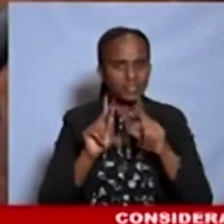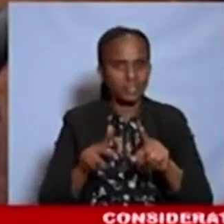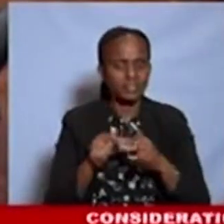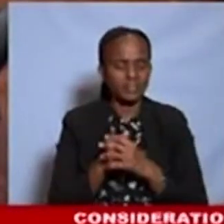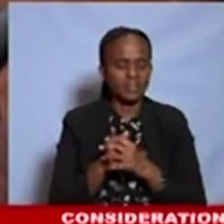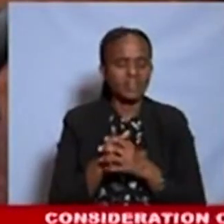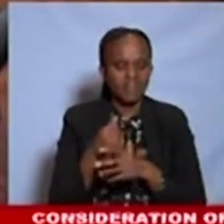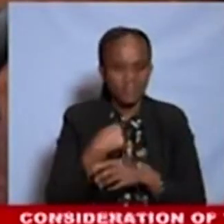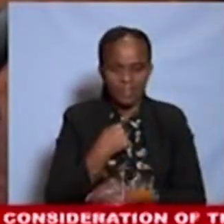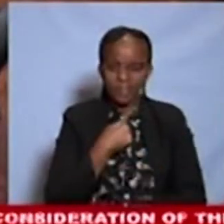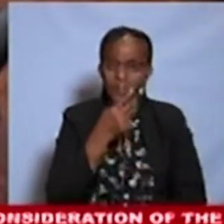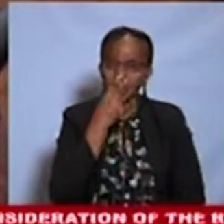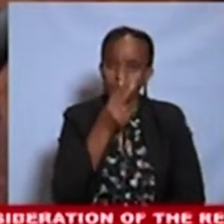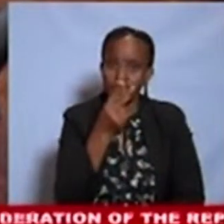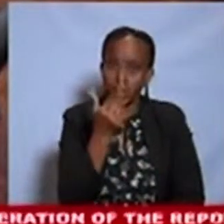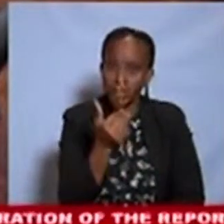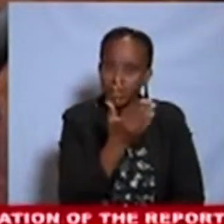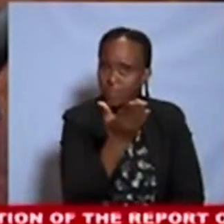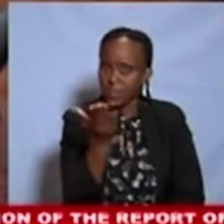I'm looking at